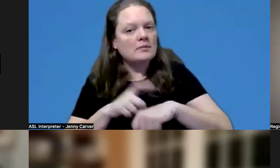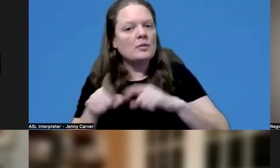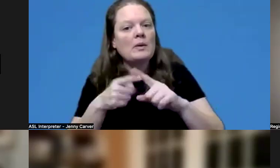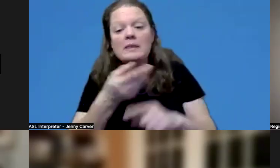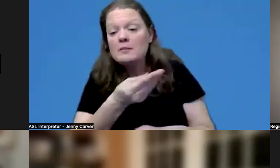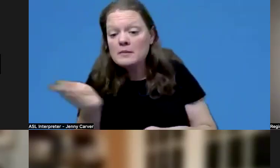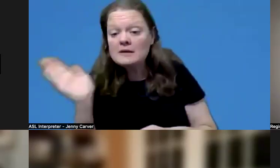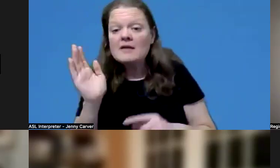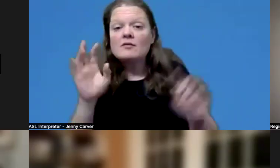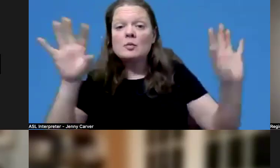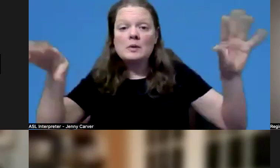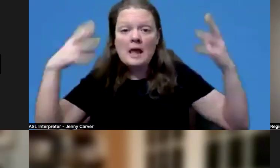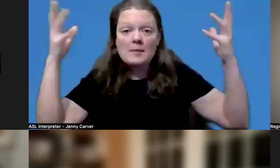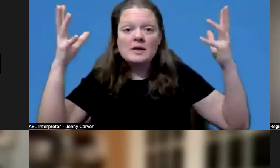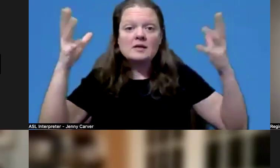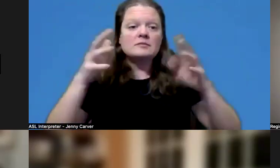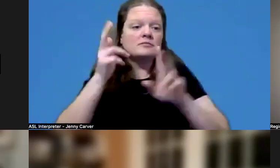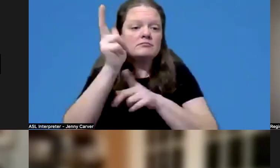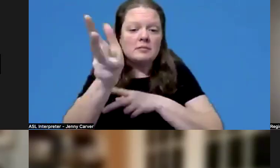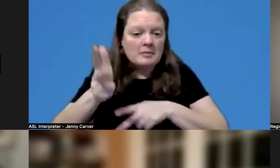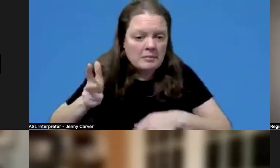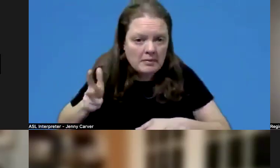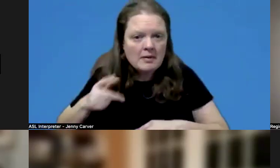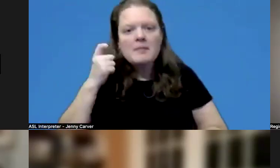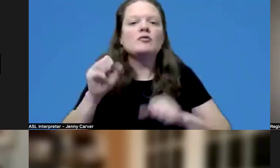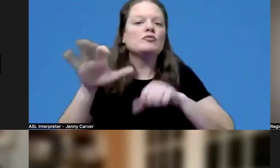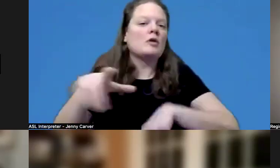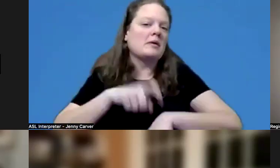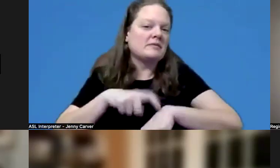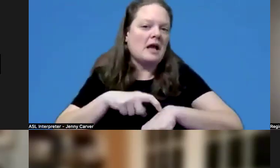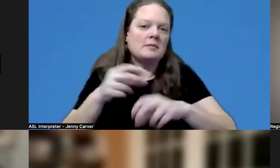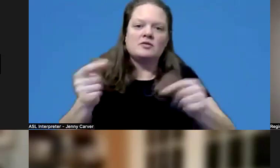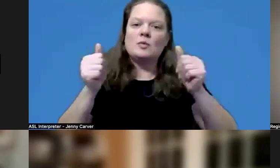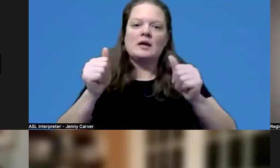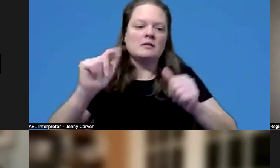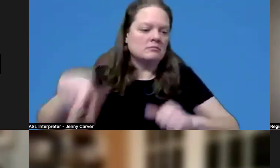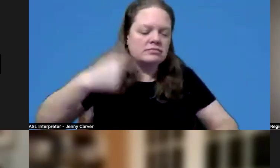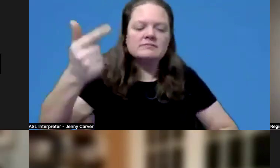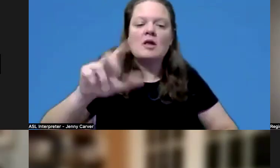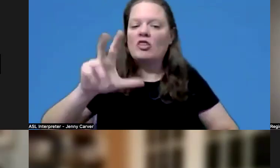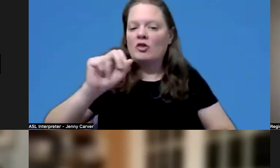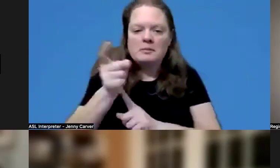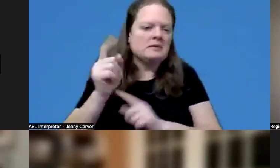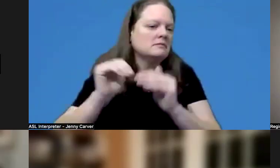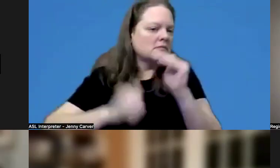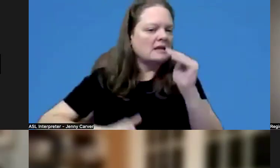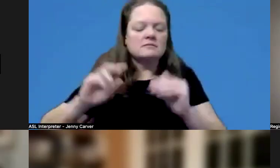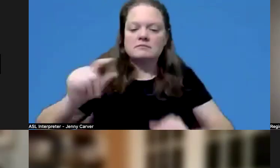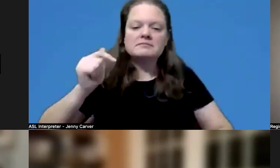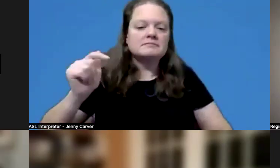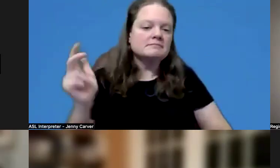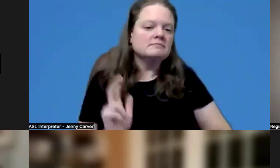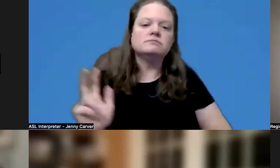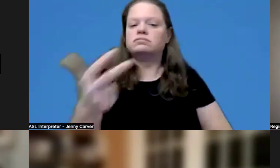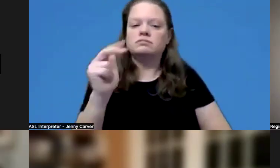several ambulances there because the drop-off time is so quick. And the turnaround time is so quick. We